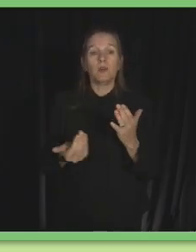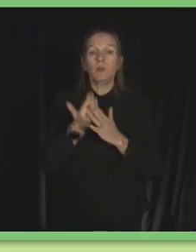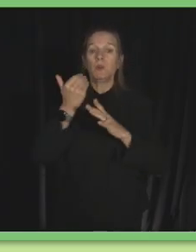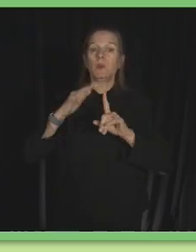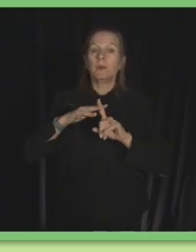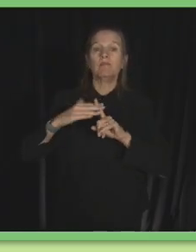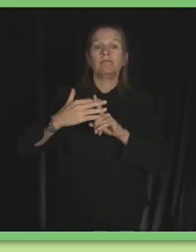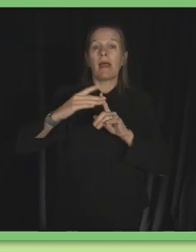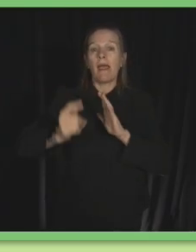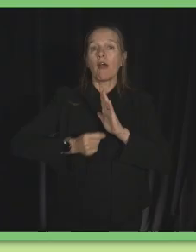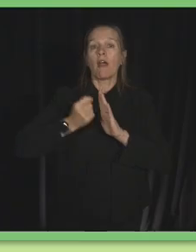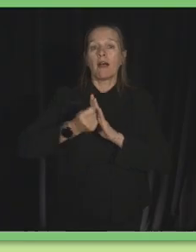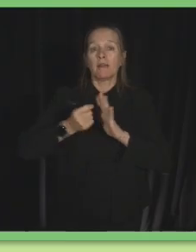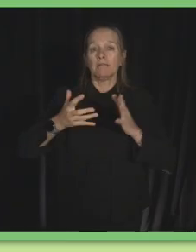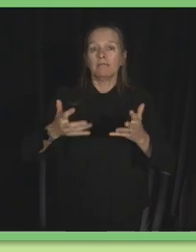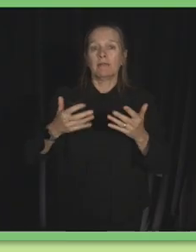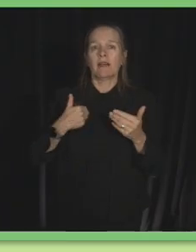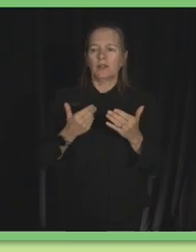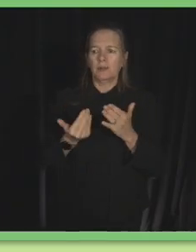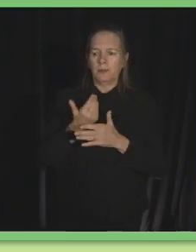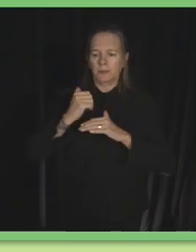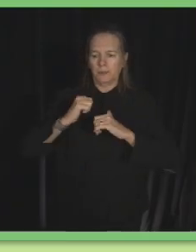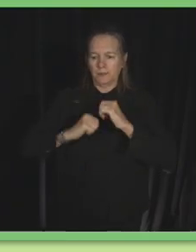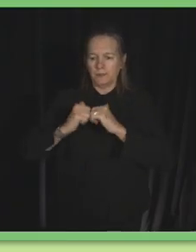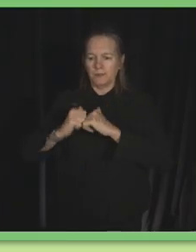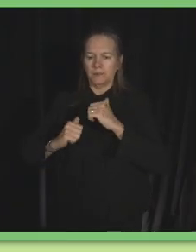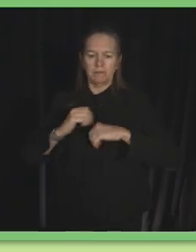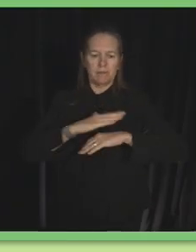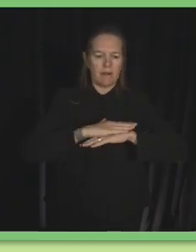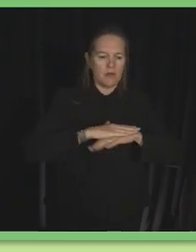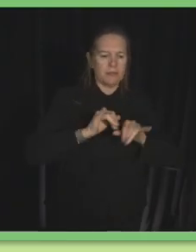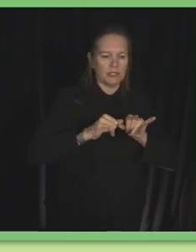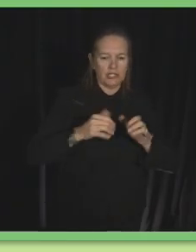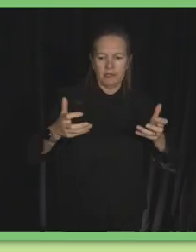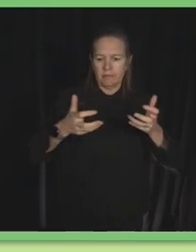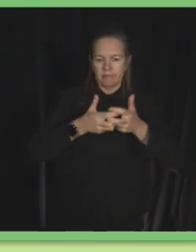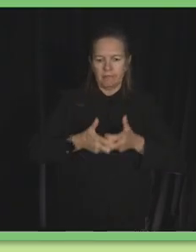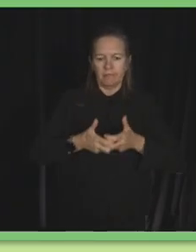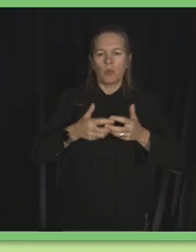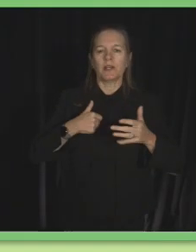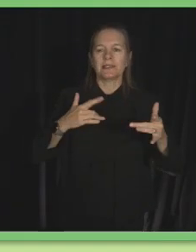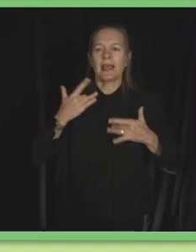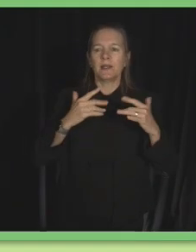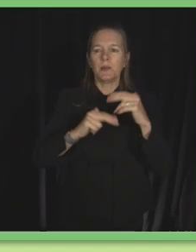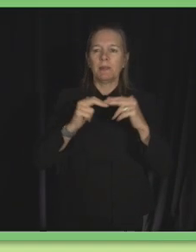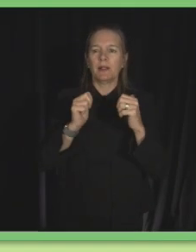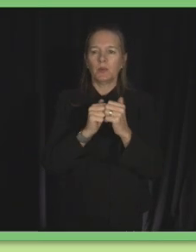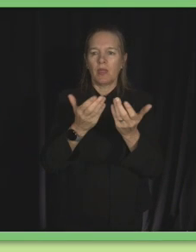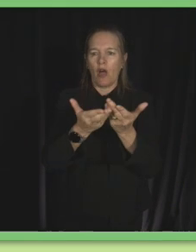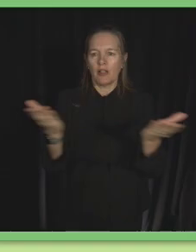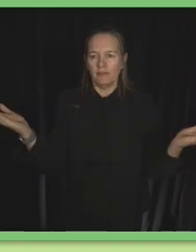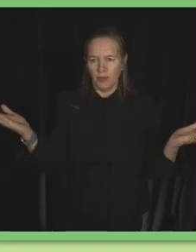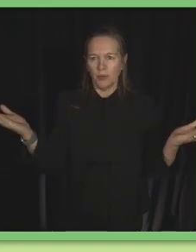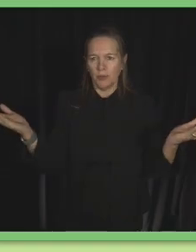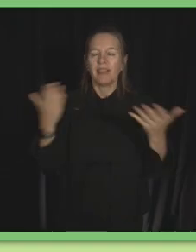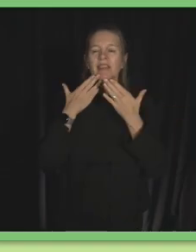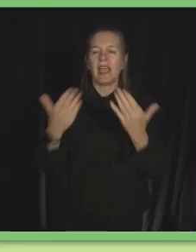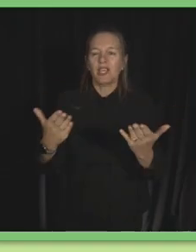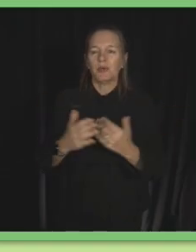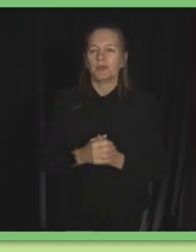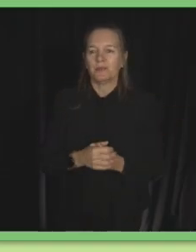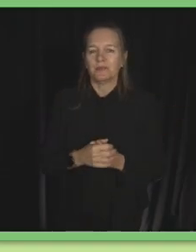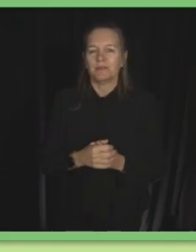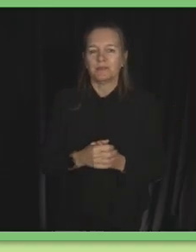platform engineering and AI infrastructure converge, we're excited to keep building with all of you. Thank you.